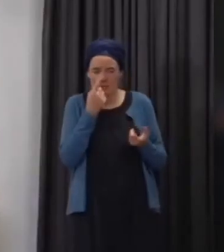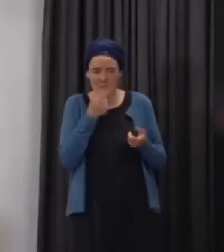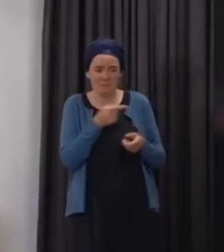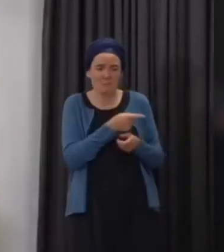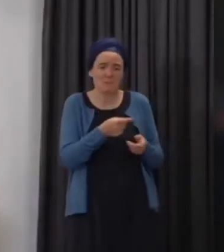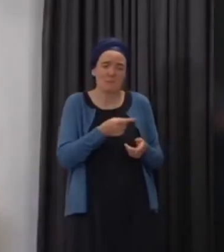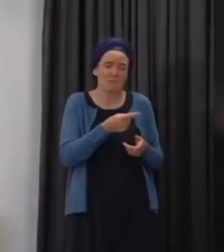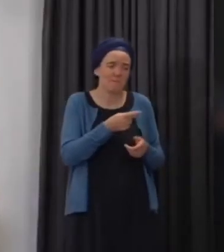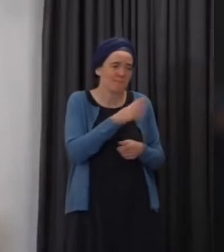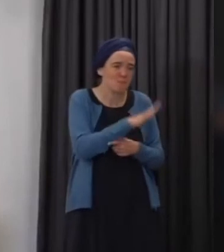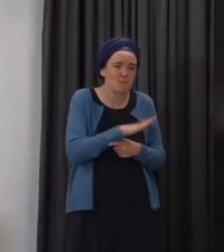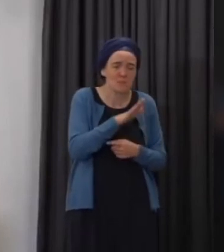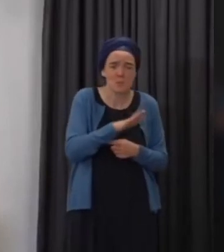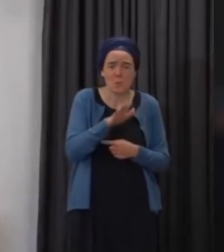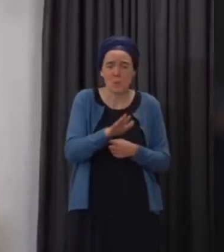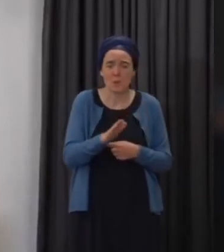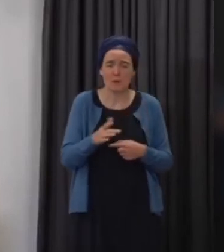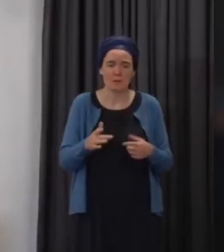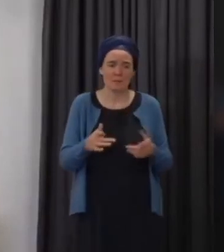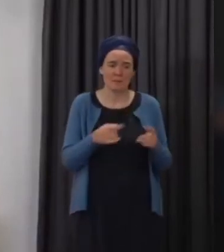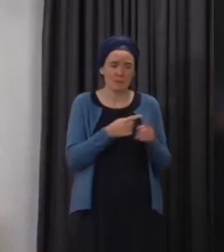think this goes back to some of the points that